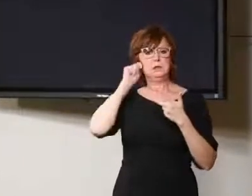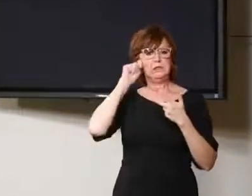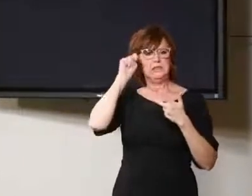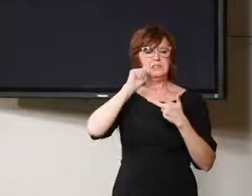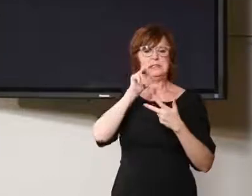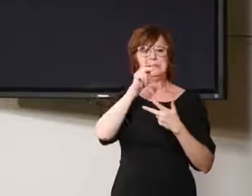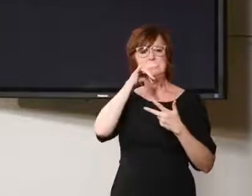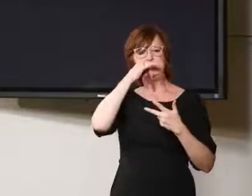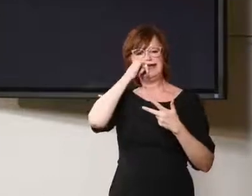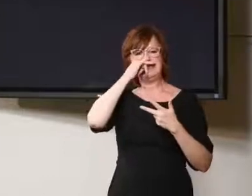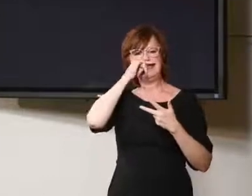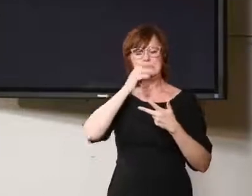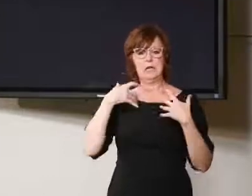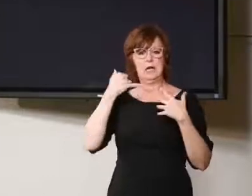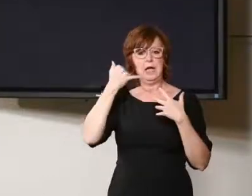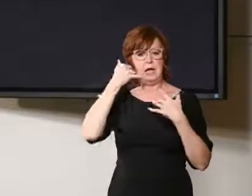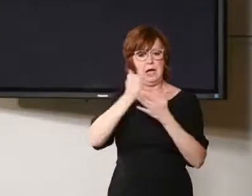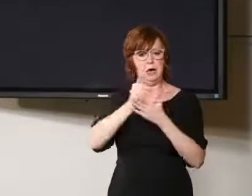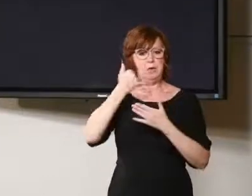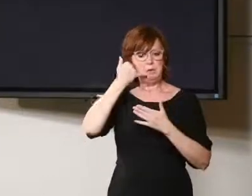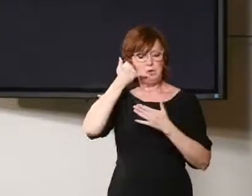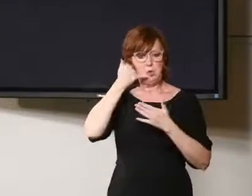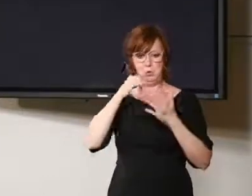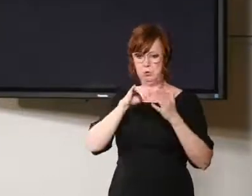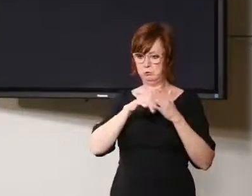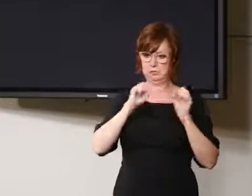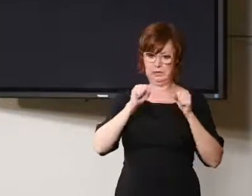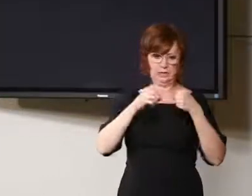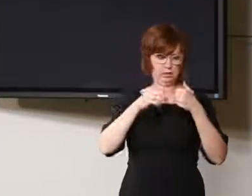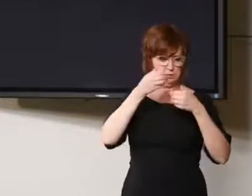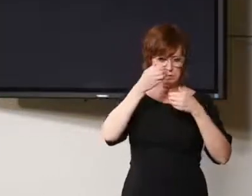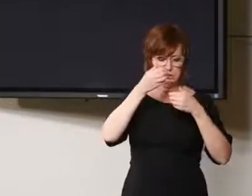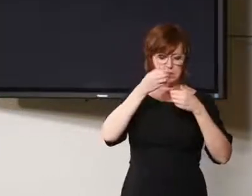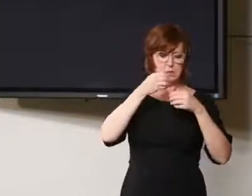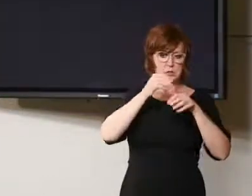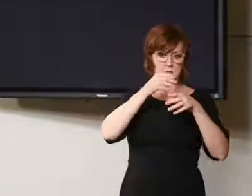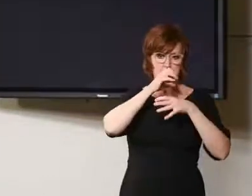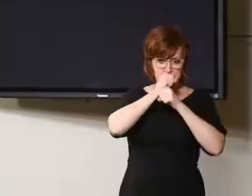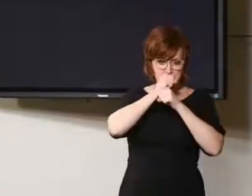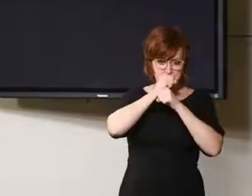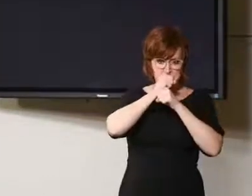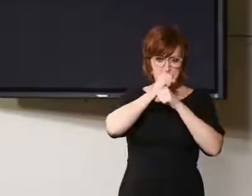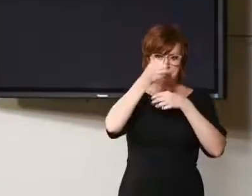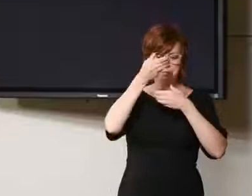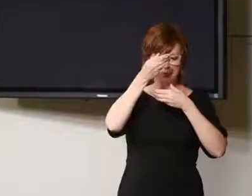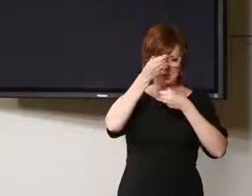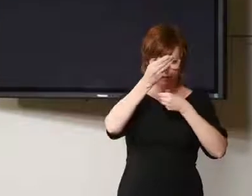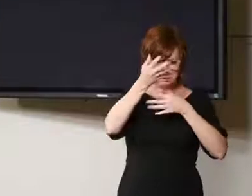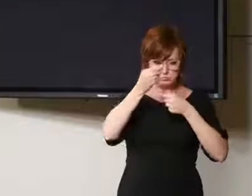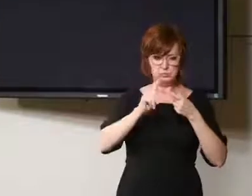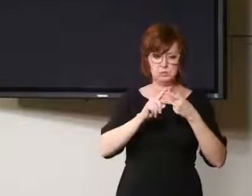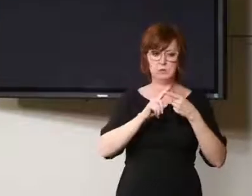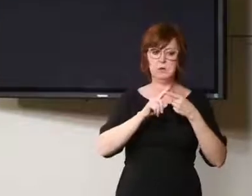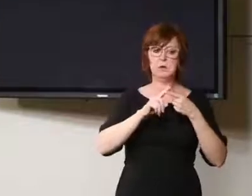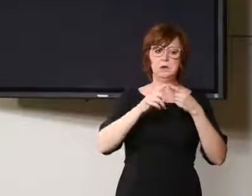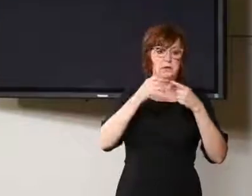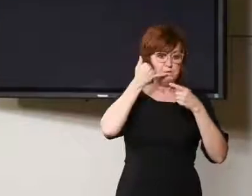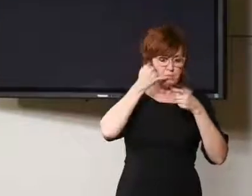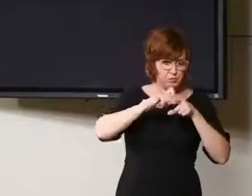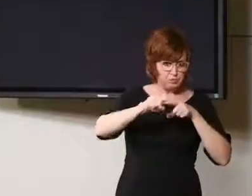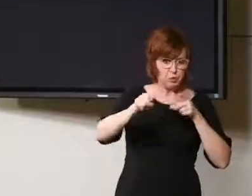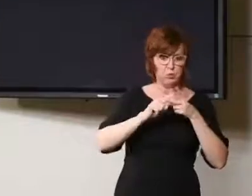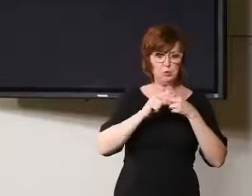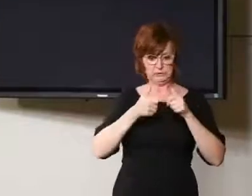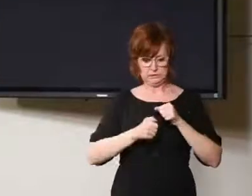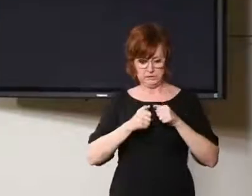and offers referrals by phone, by text, or with online chat. It's confidential, it's free,